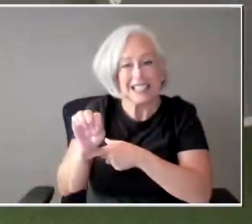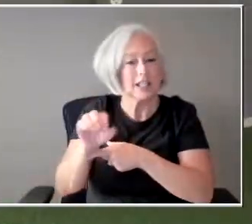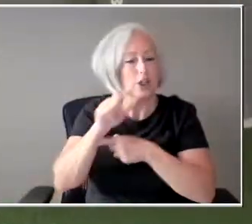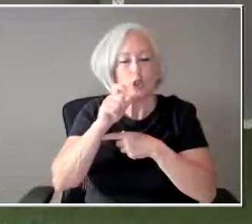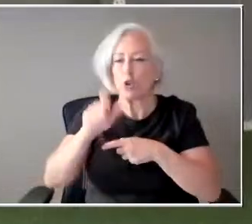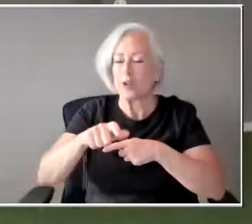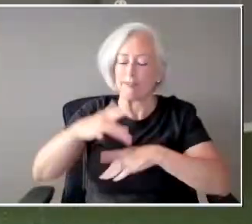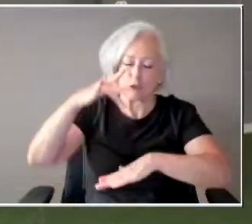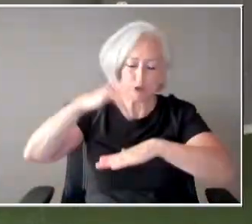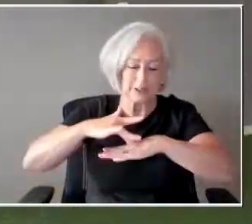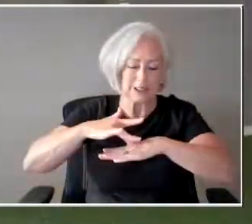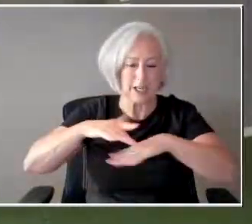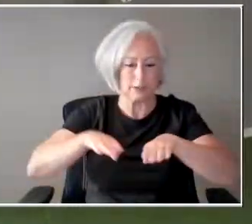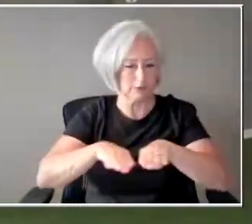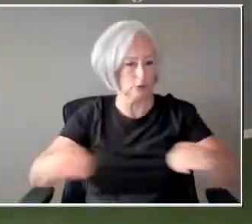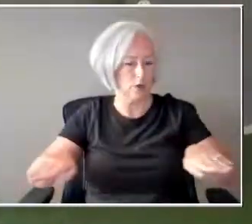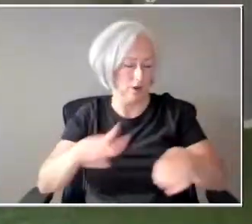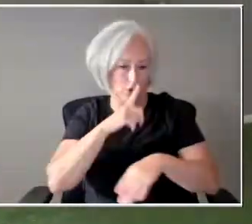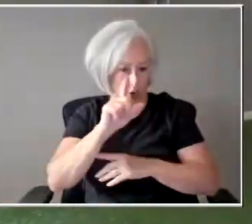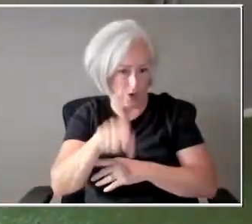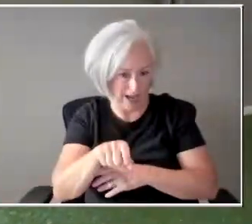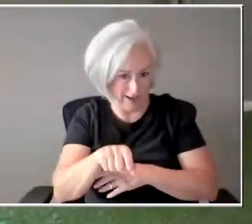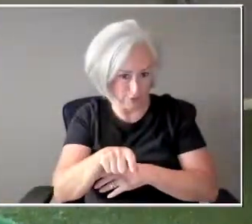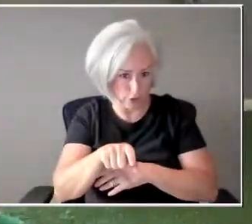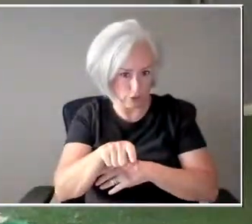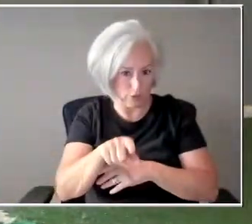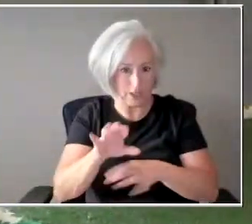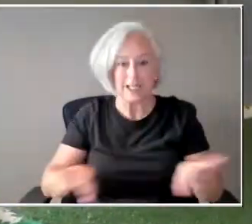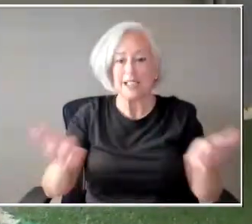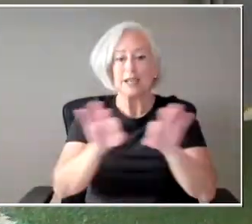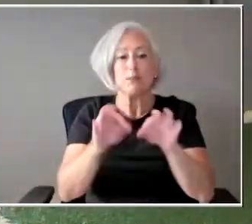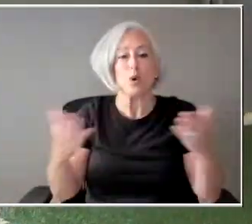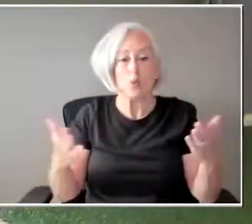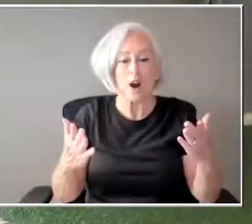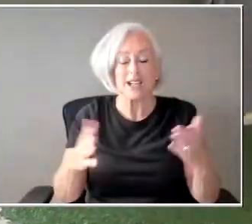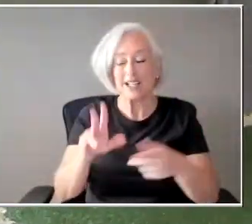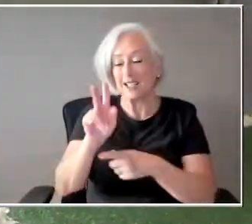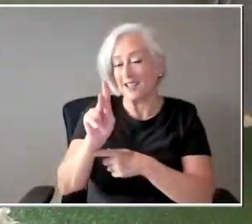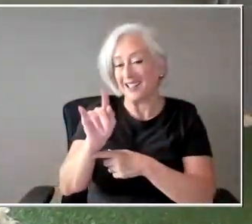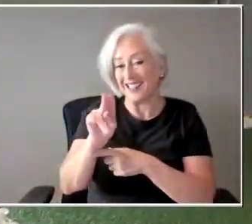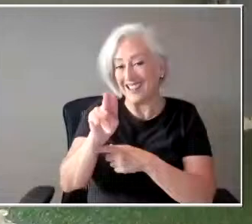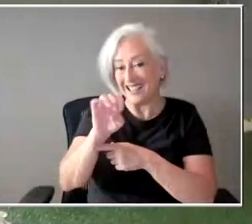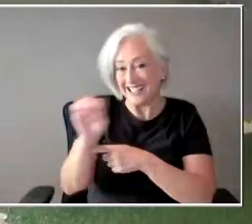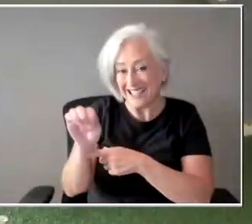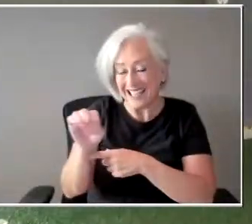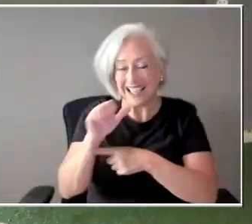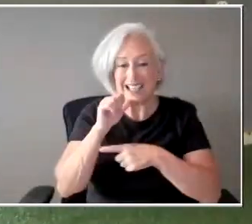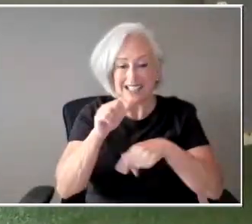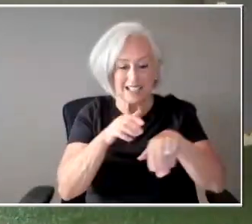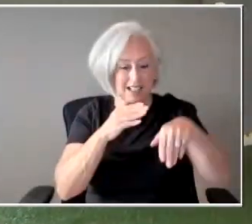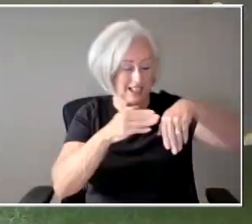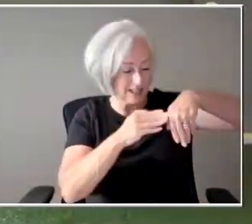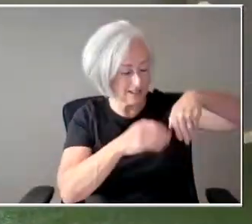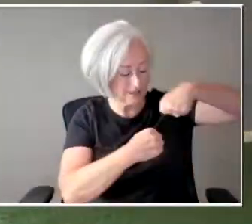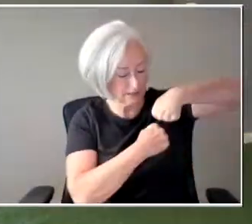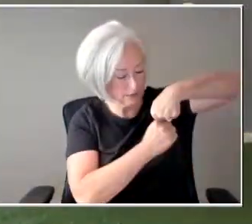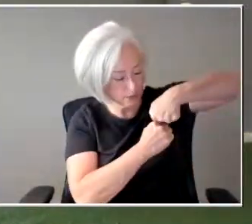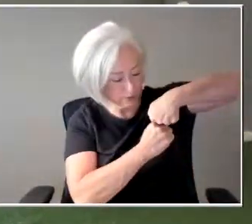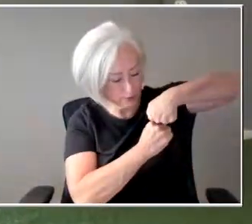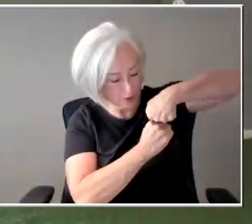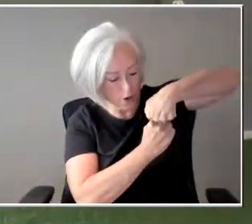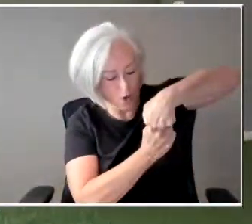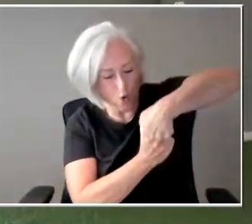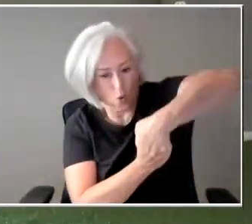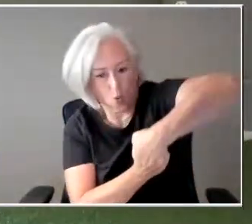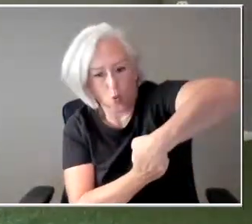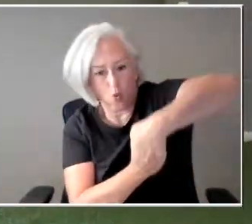So here again, same thing as squats. We want to make sure that that knee doesn't jut out too far forward. Good, creating that nice, your